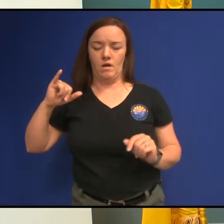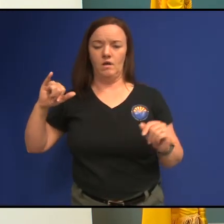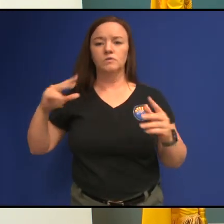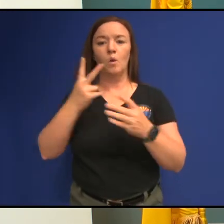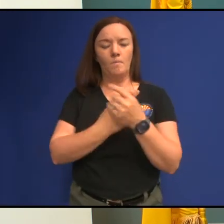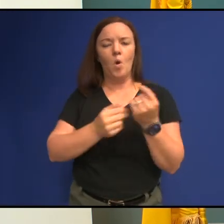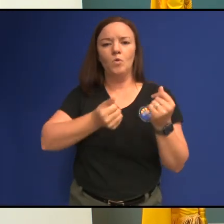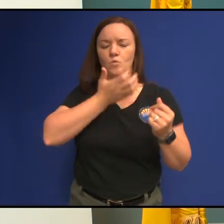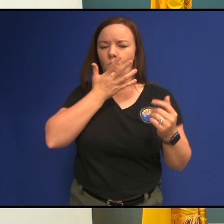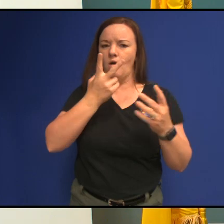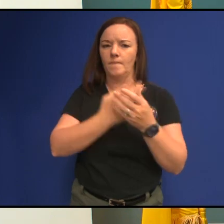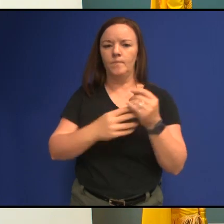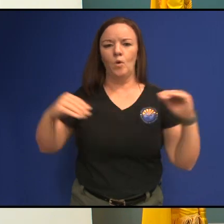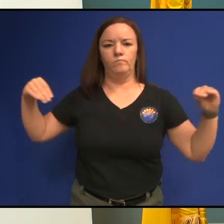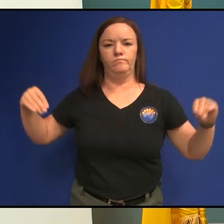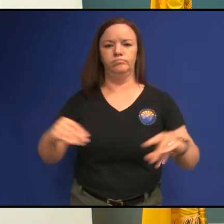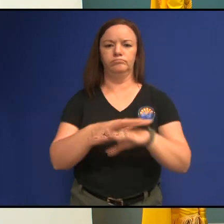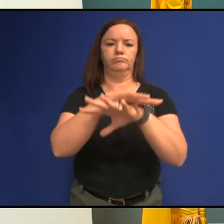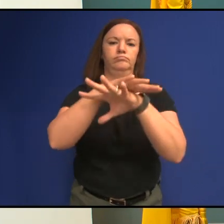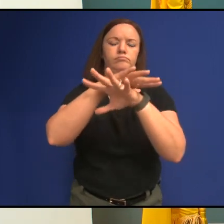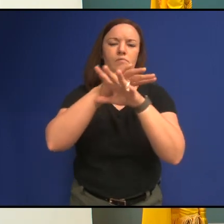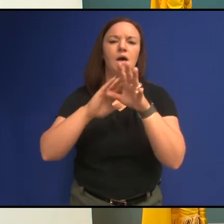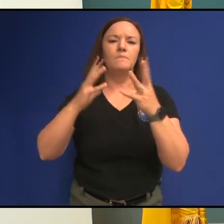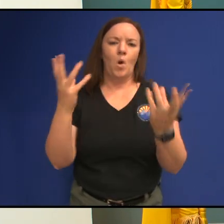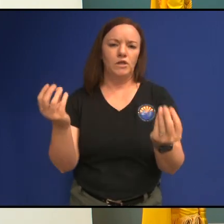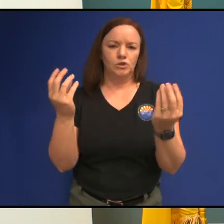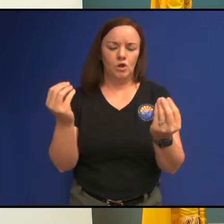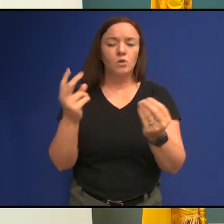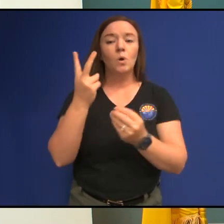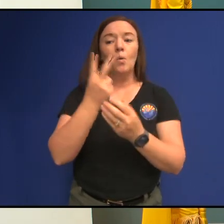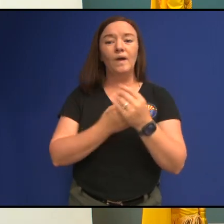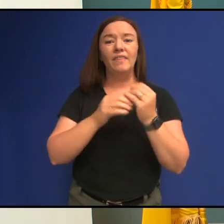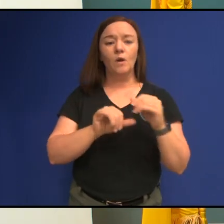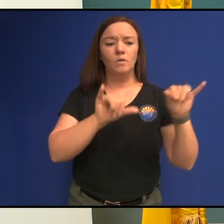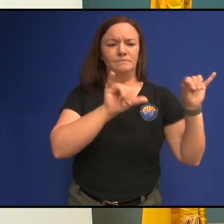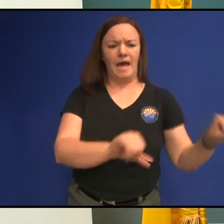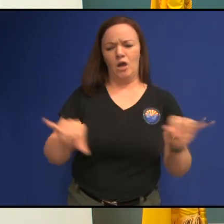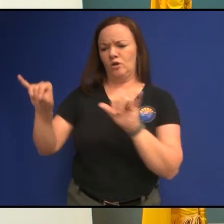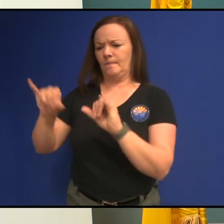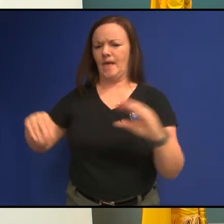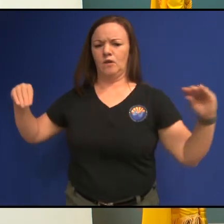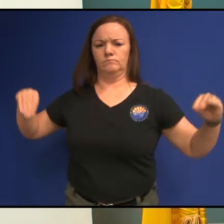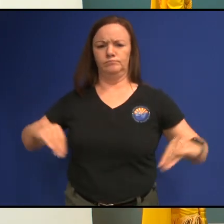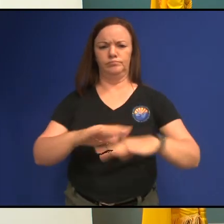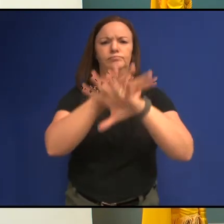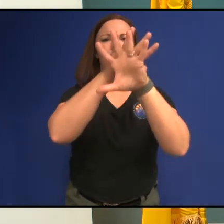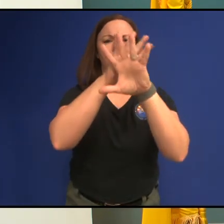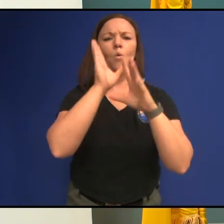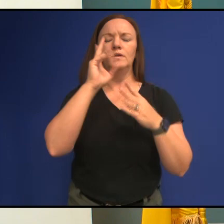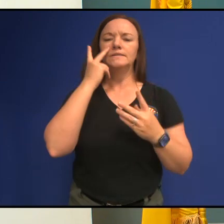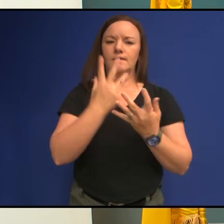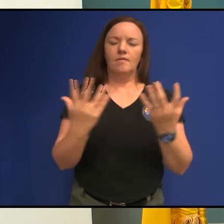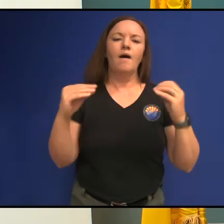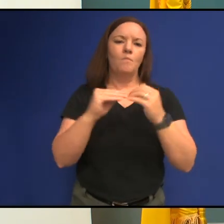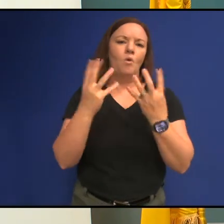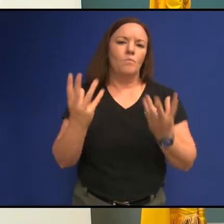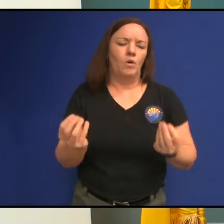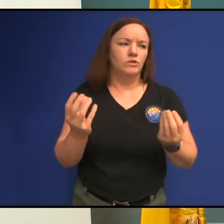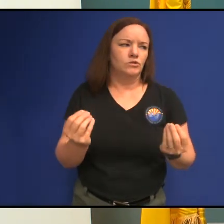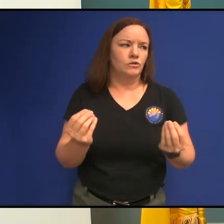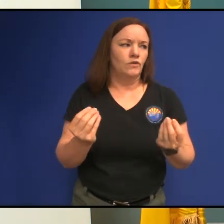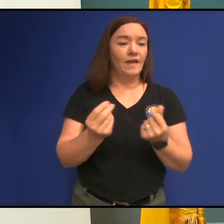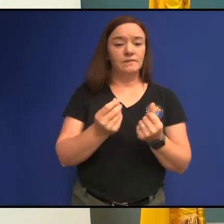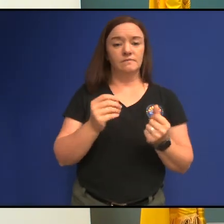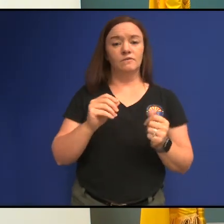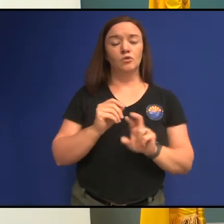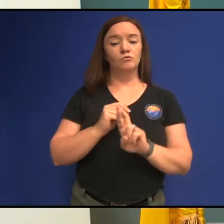pattern going on, we're going to see a lot more moisture introduced into our area. And you can see this is our surface dew point map